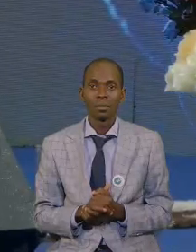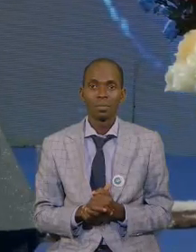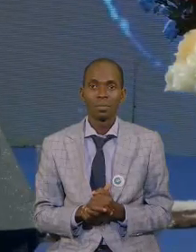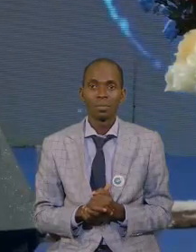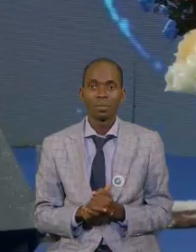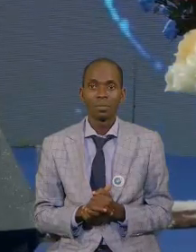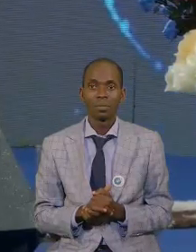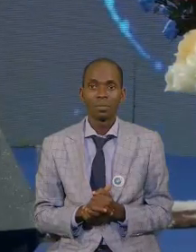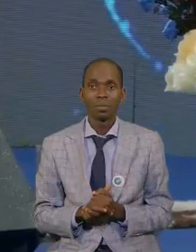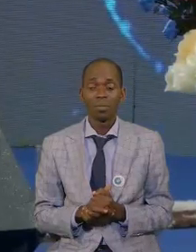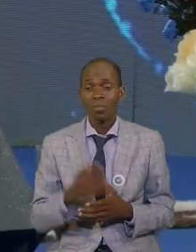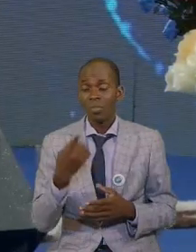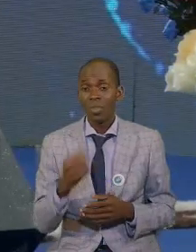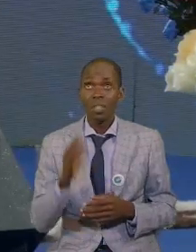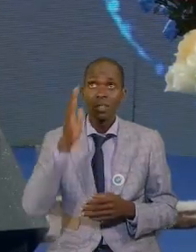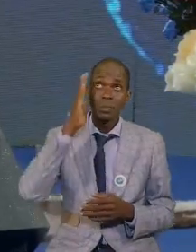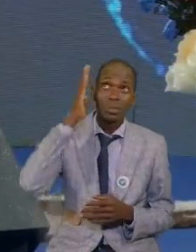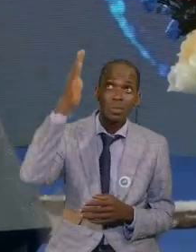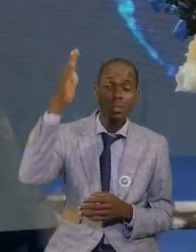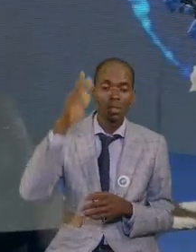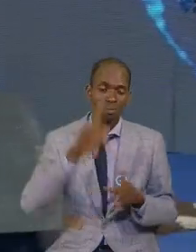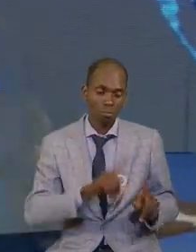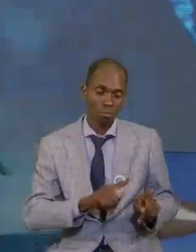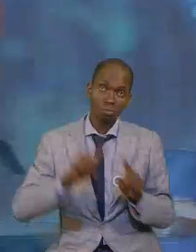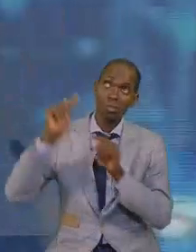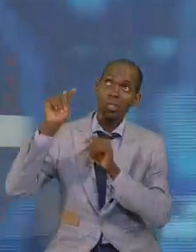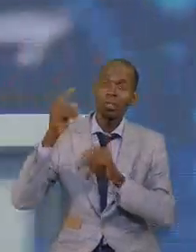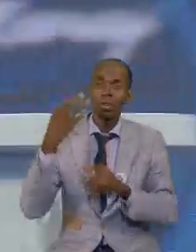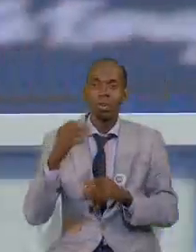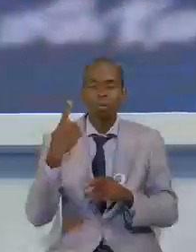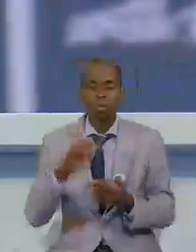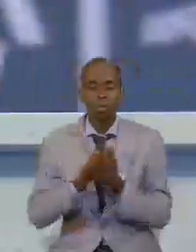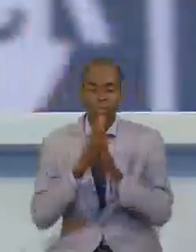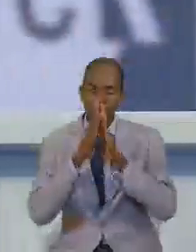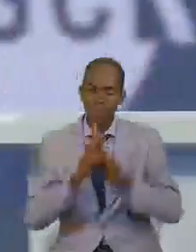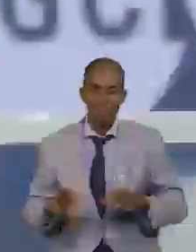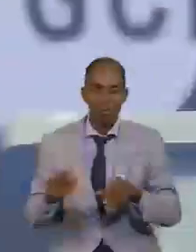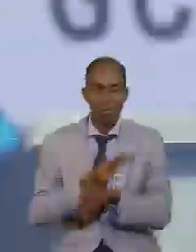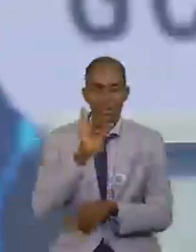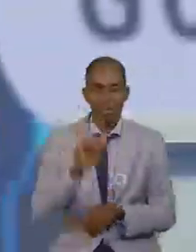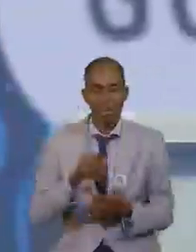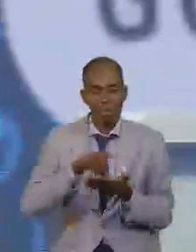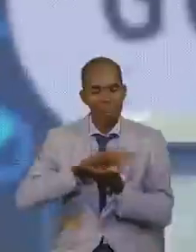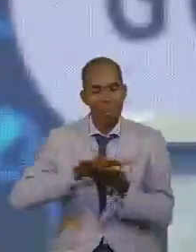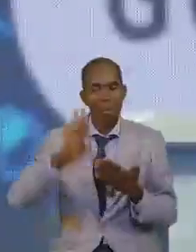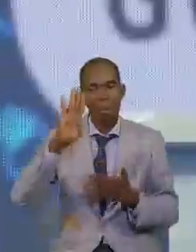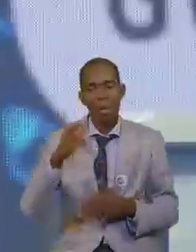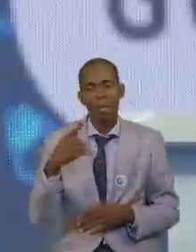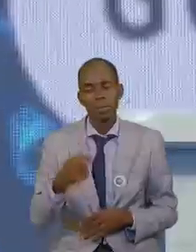above. The future translation of the peacefully pure by the Prince.